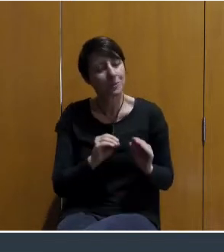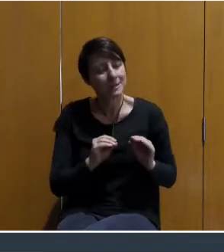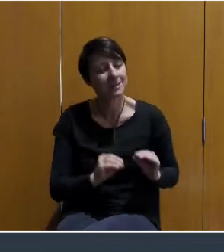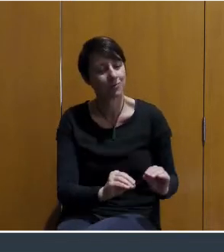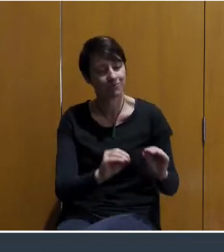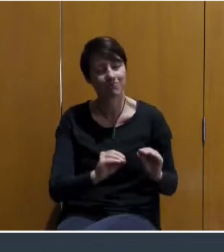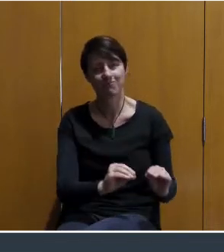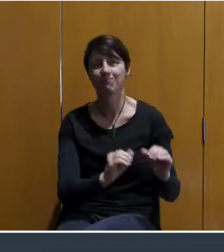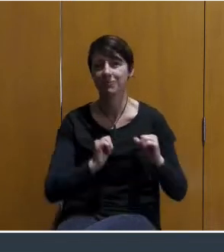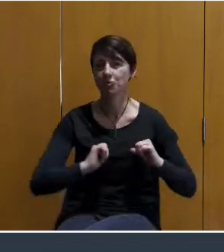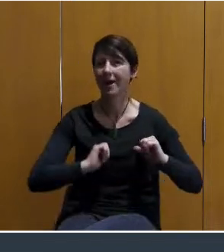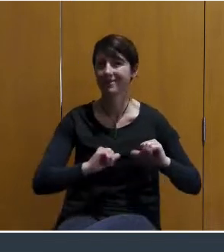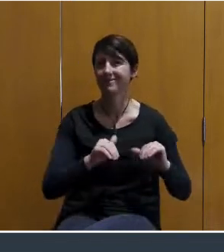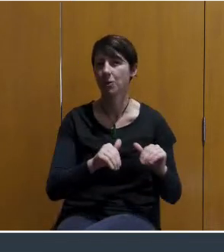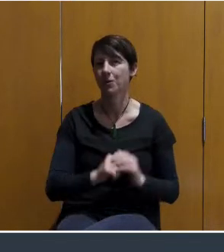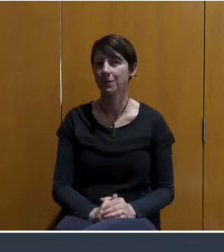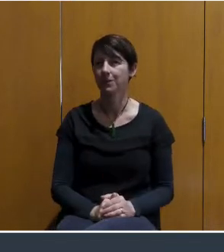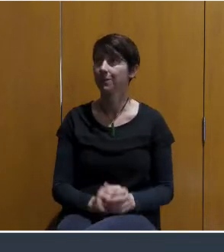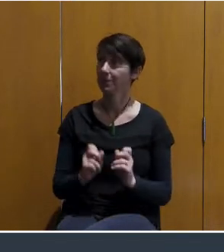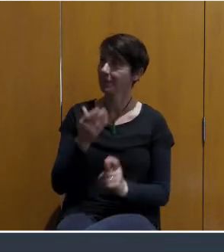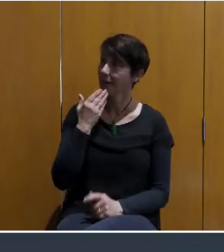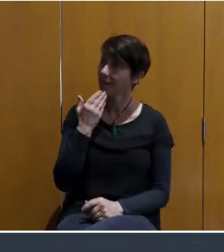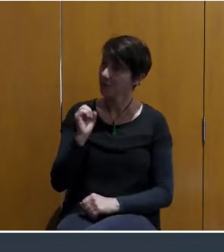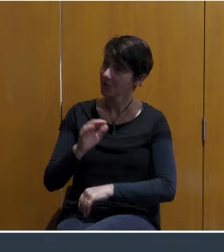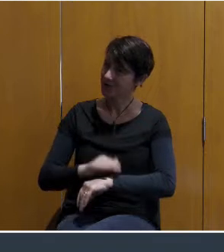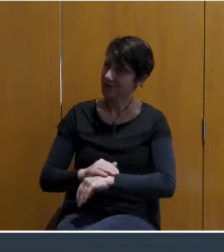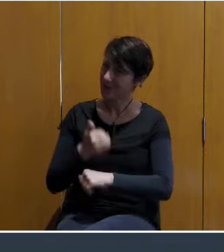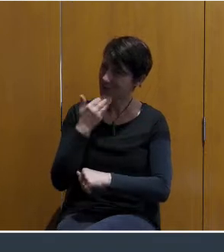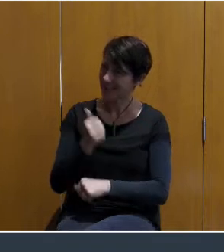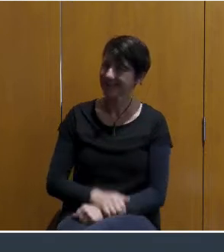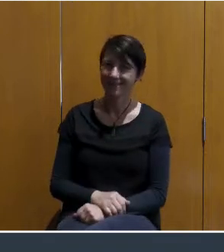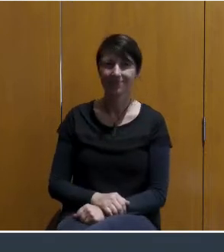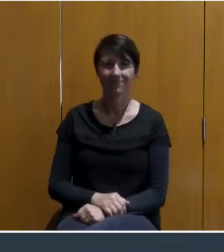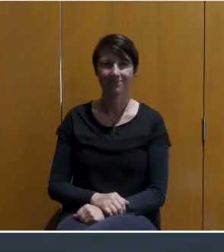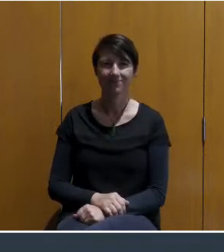No. Right. Thank you very much for your time today, Wendy. Thank you.